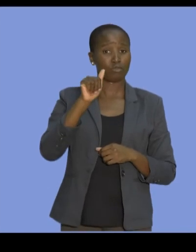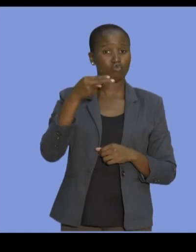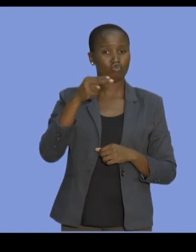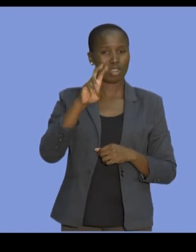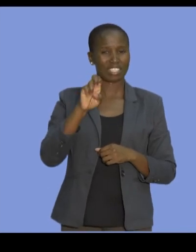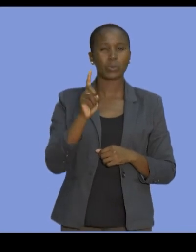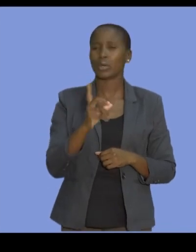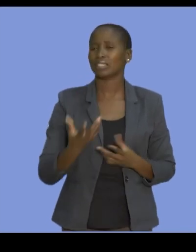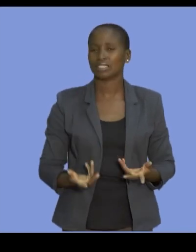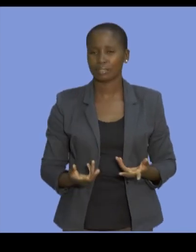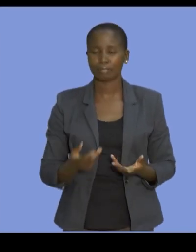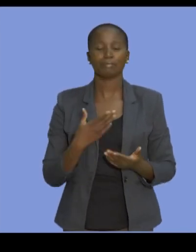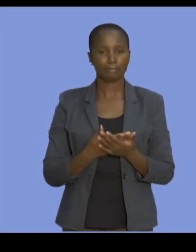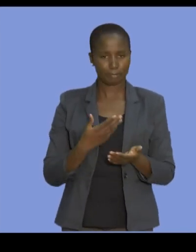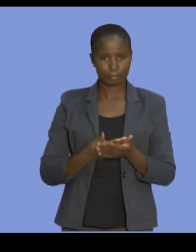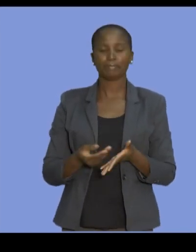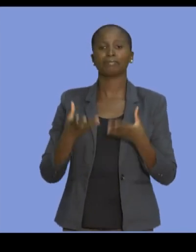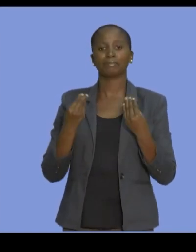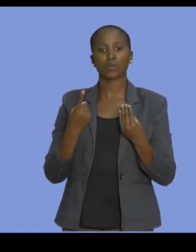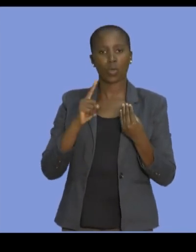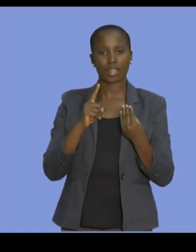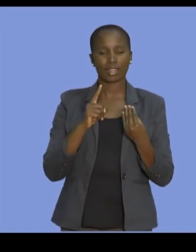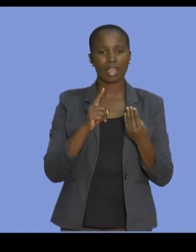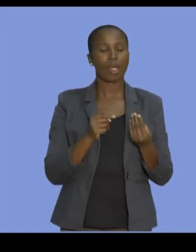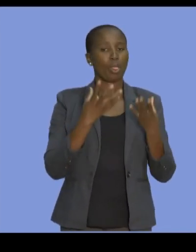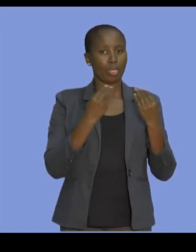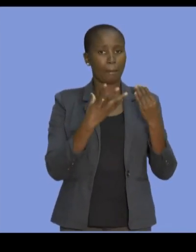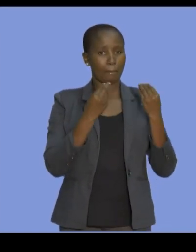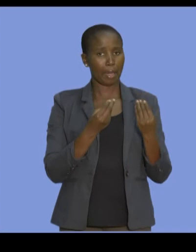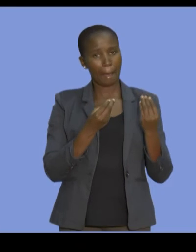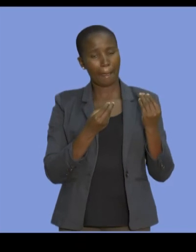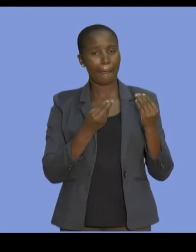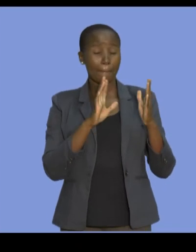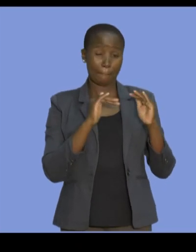Let's look at the range. The range is the maximum minus the minimum.